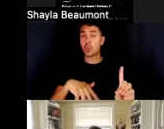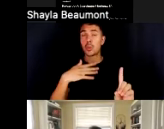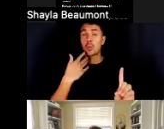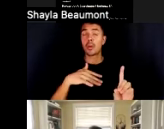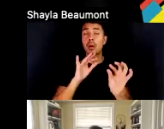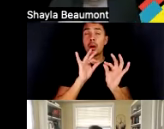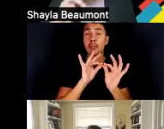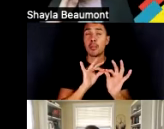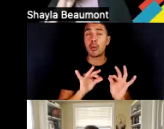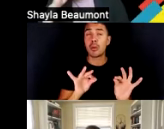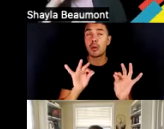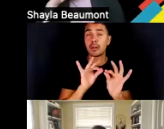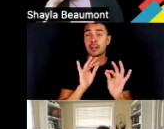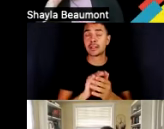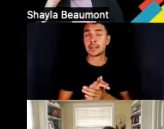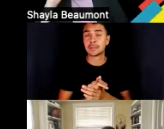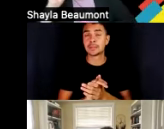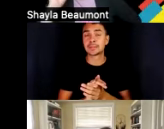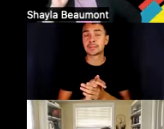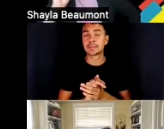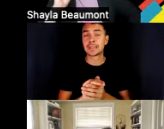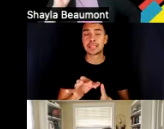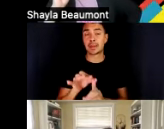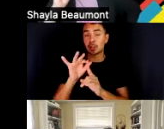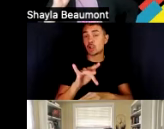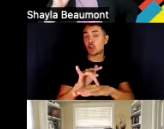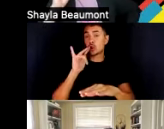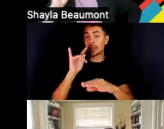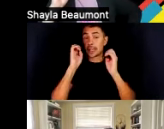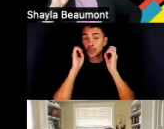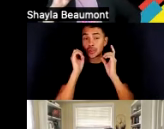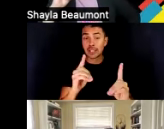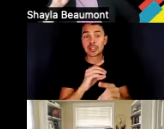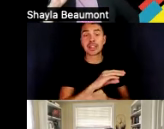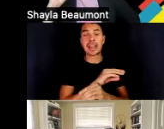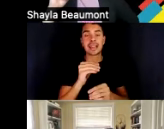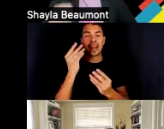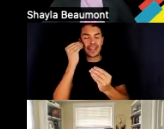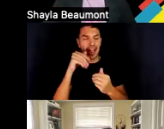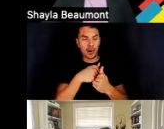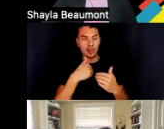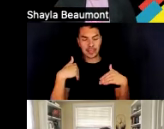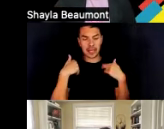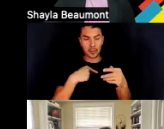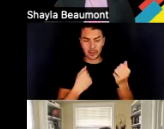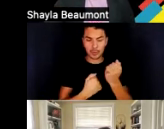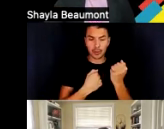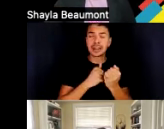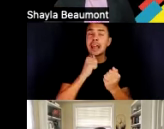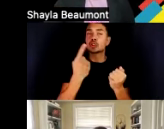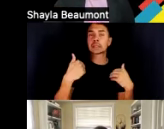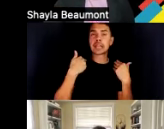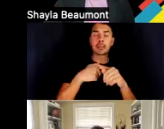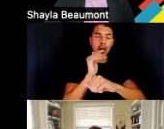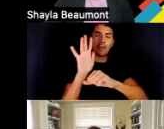early education and thinking of ways that we can be supporting the young folks in our lives, but all across the lifespan. And many who